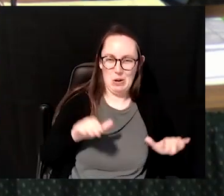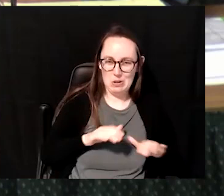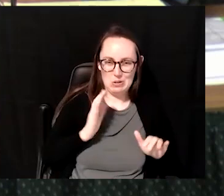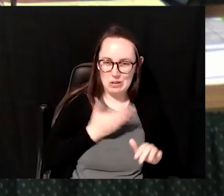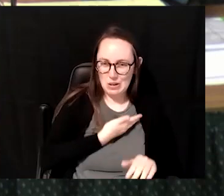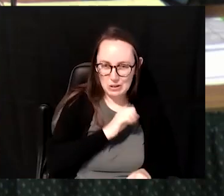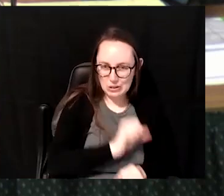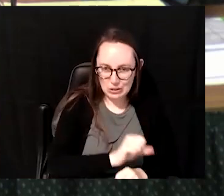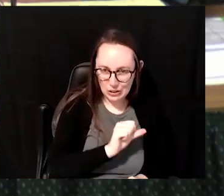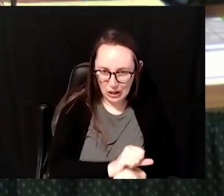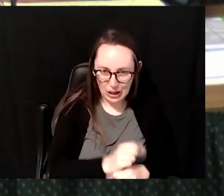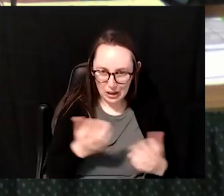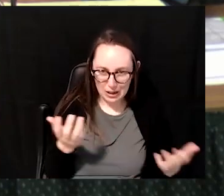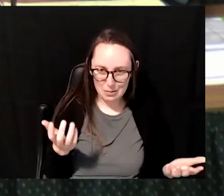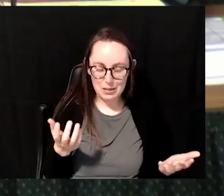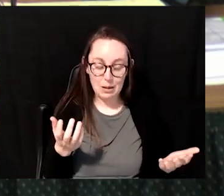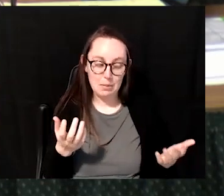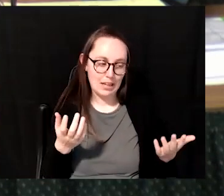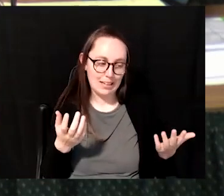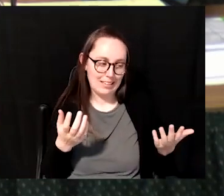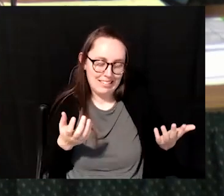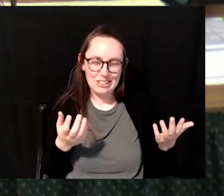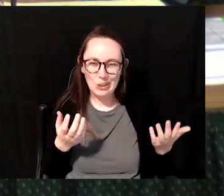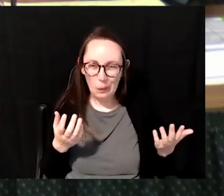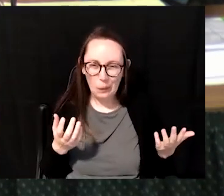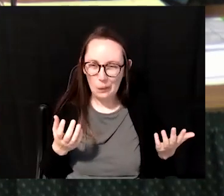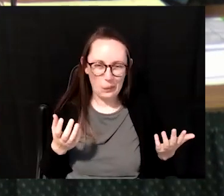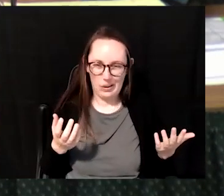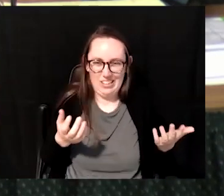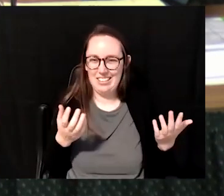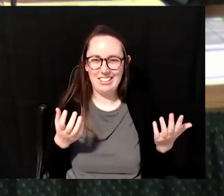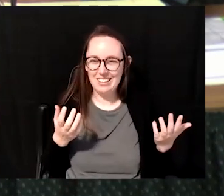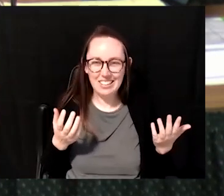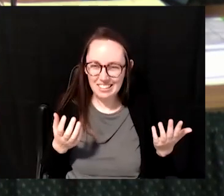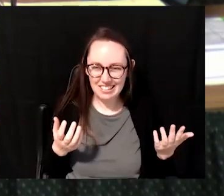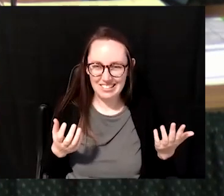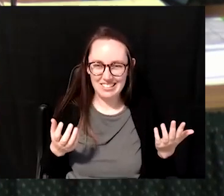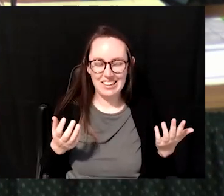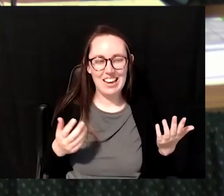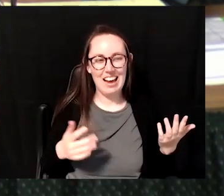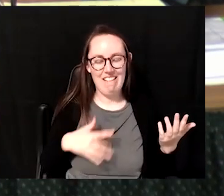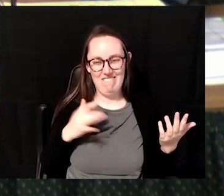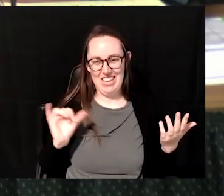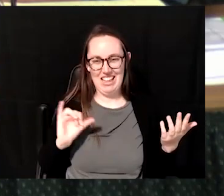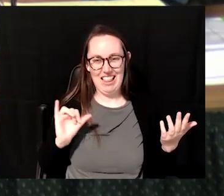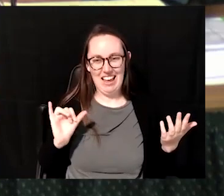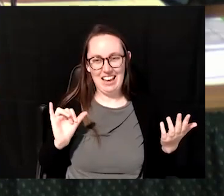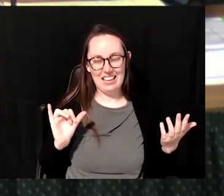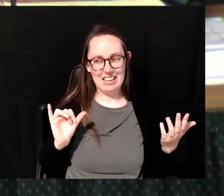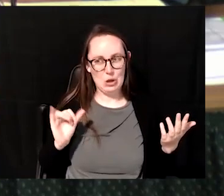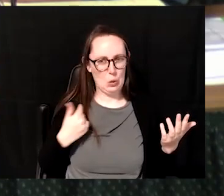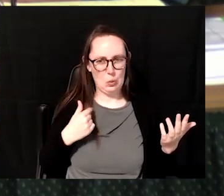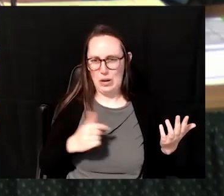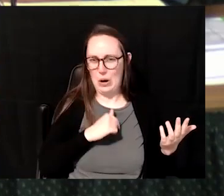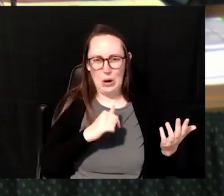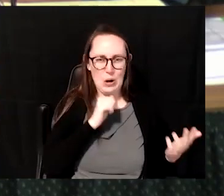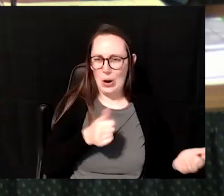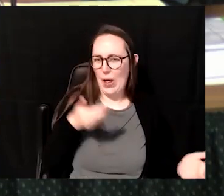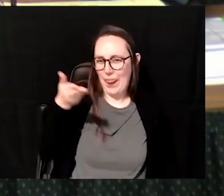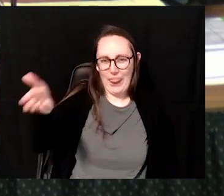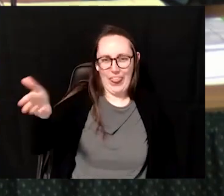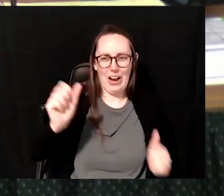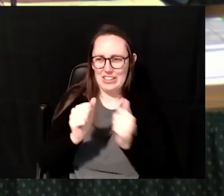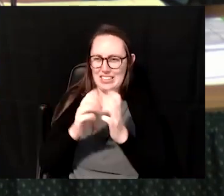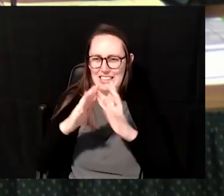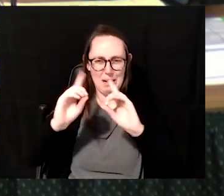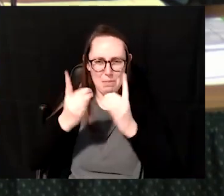proposal just an idea um so I really feel like it's not there yet and I don't want to like go down the